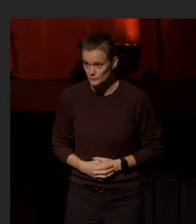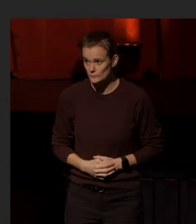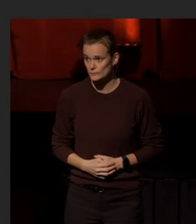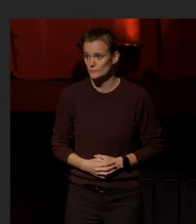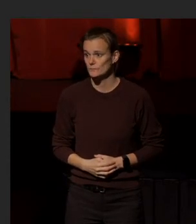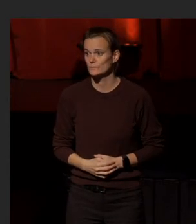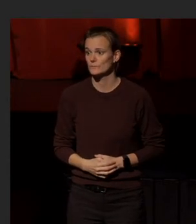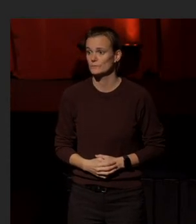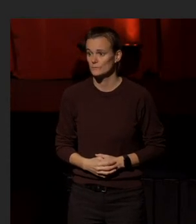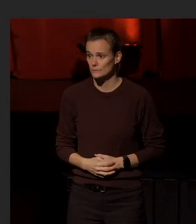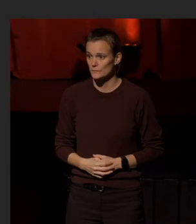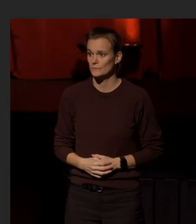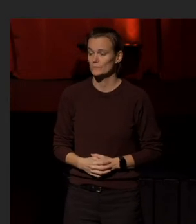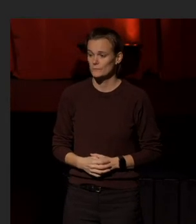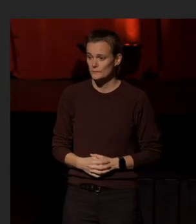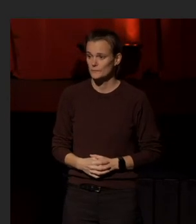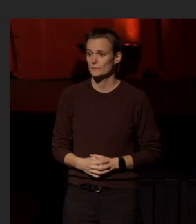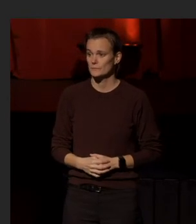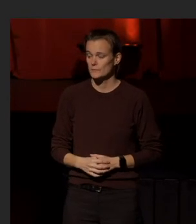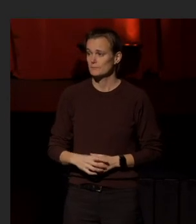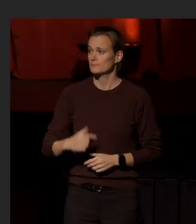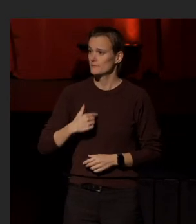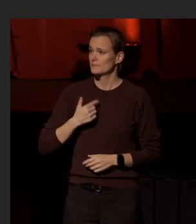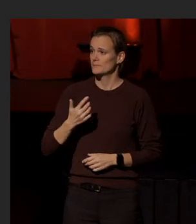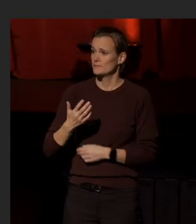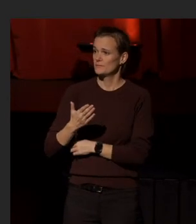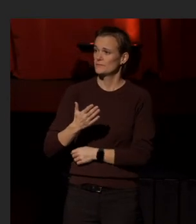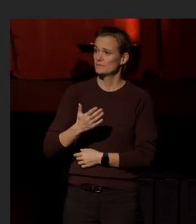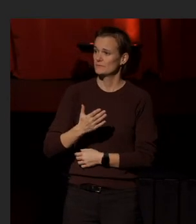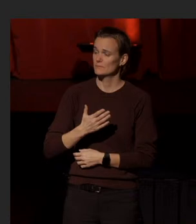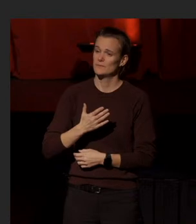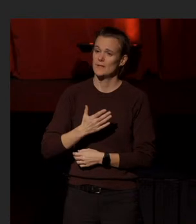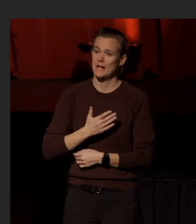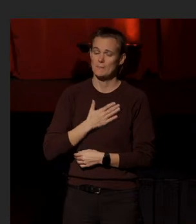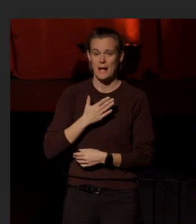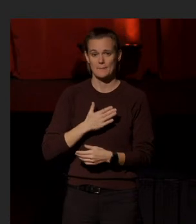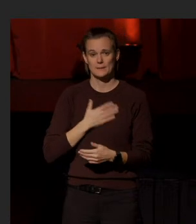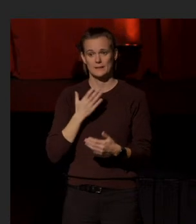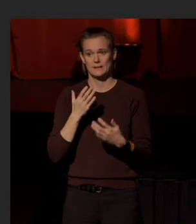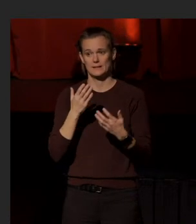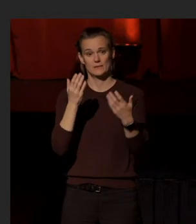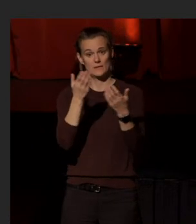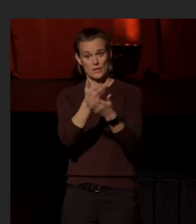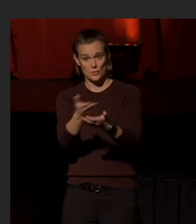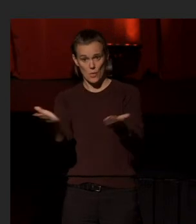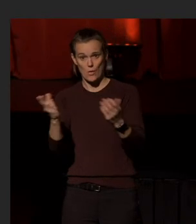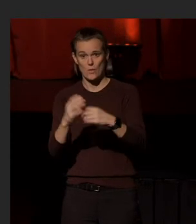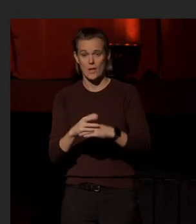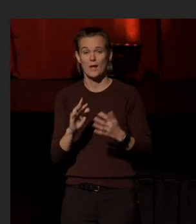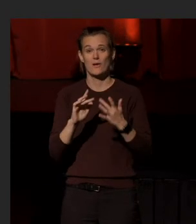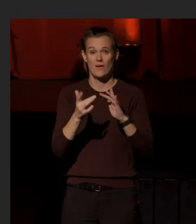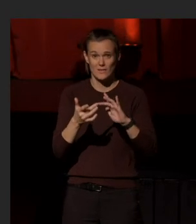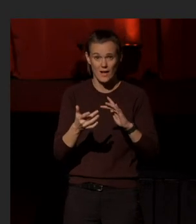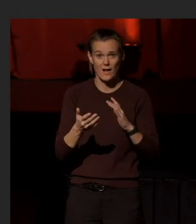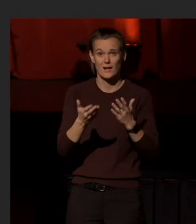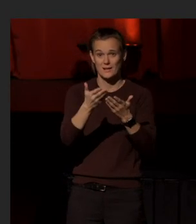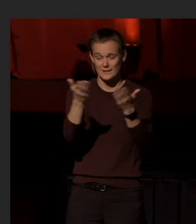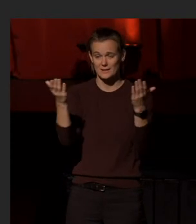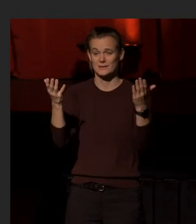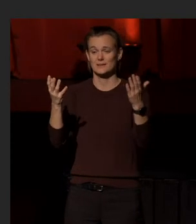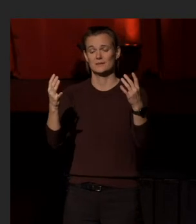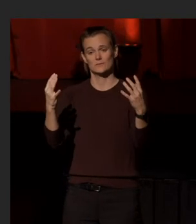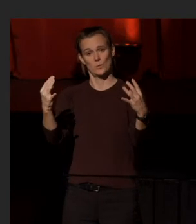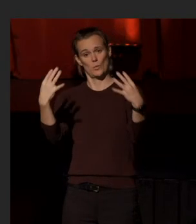in particular to know that this community, like all of the people in this room and tuned in online all over the world, are committed